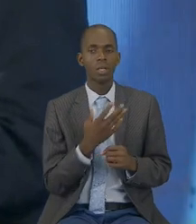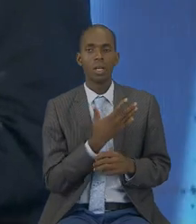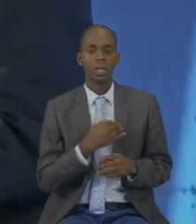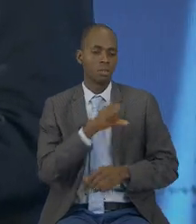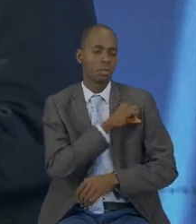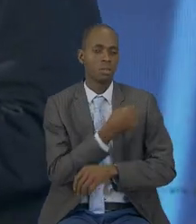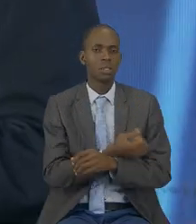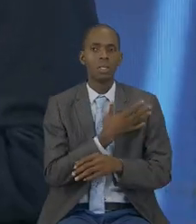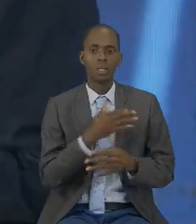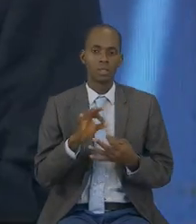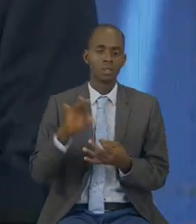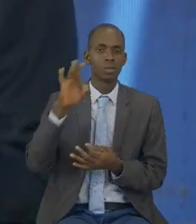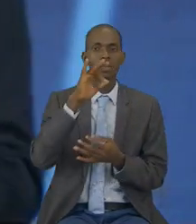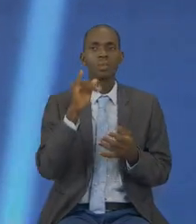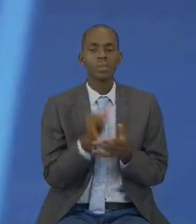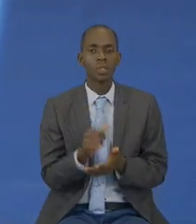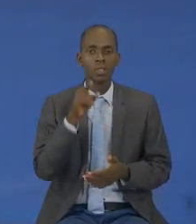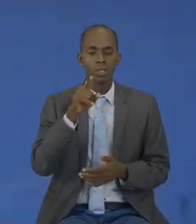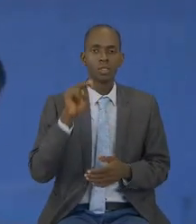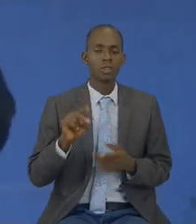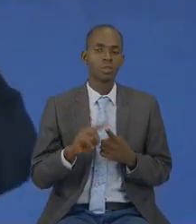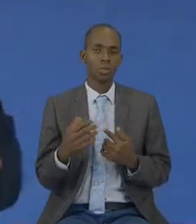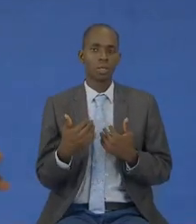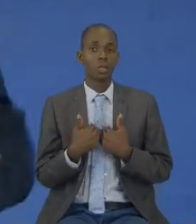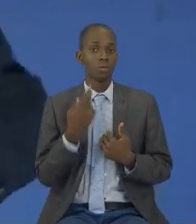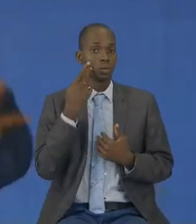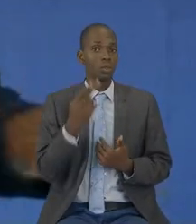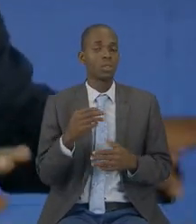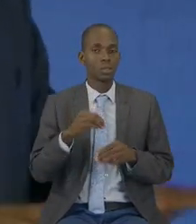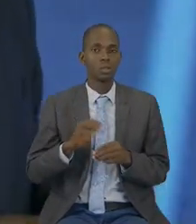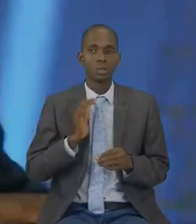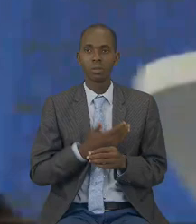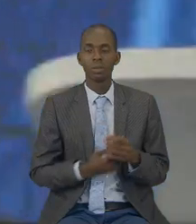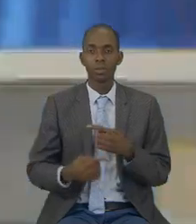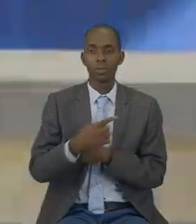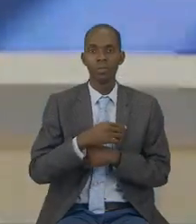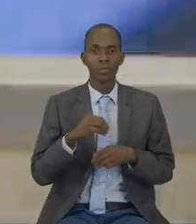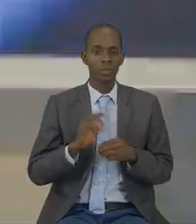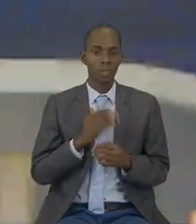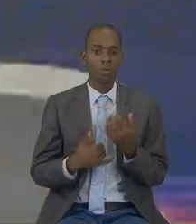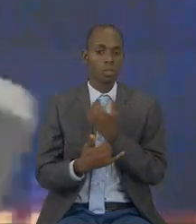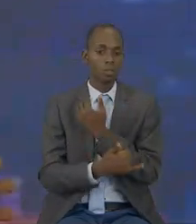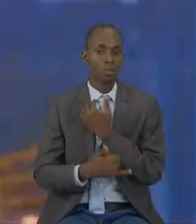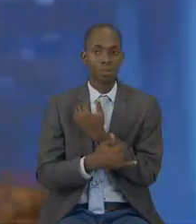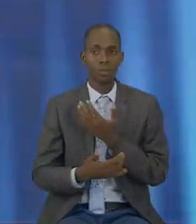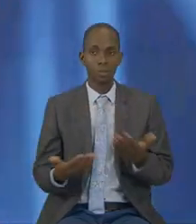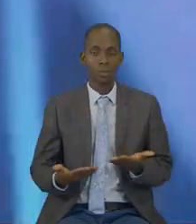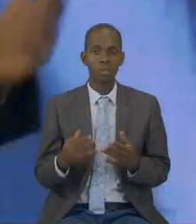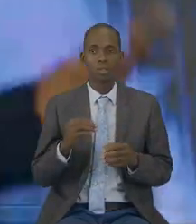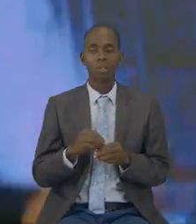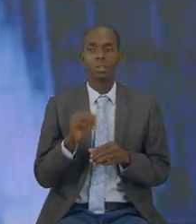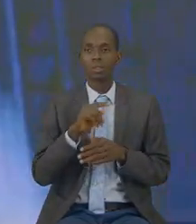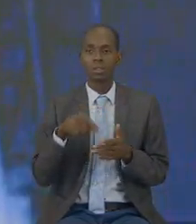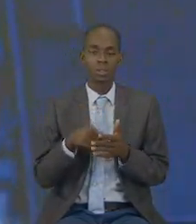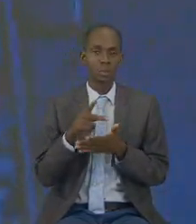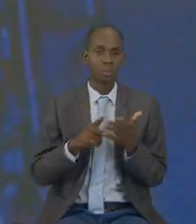the spirit that he ought to have. You see, in our day, in our country here, in our continent, and all over